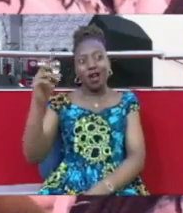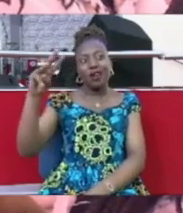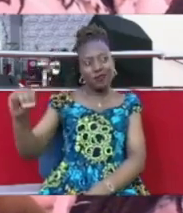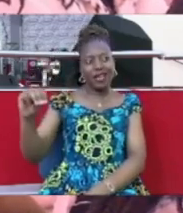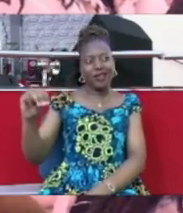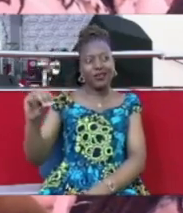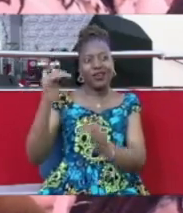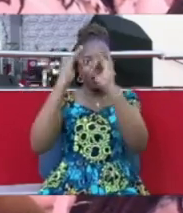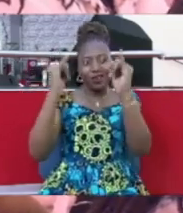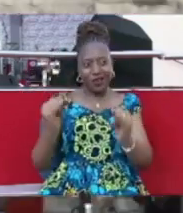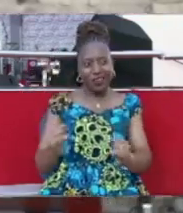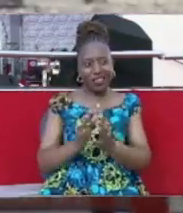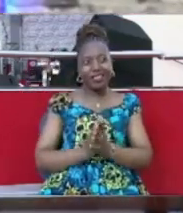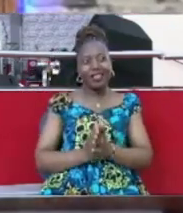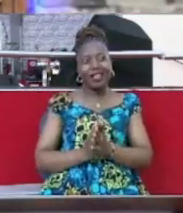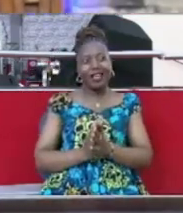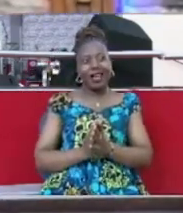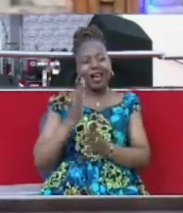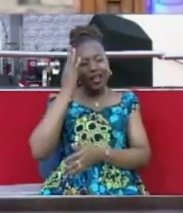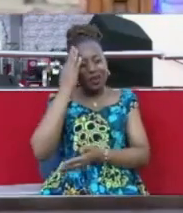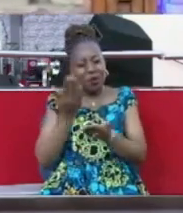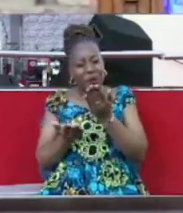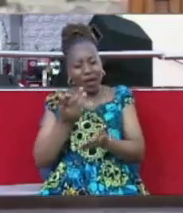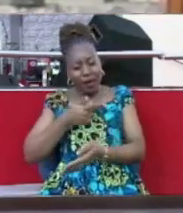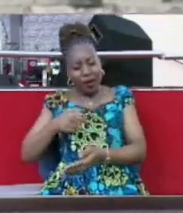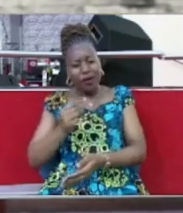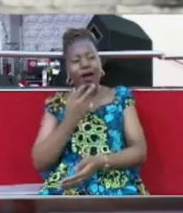And you know, we may be laughing, but we